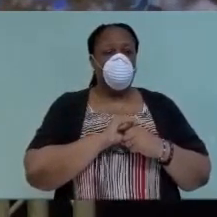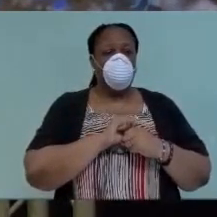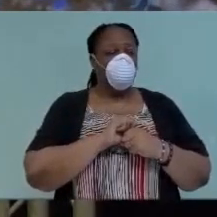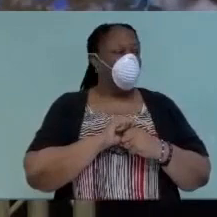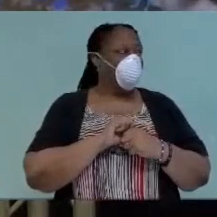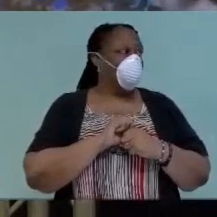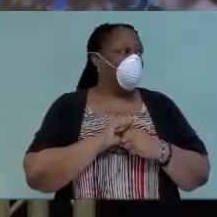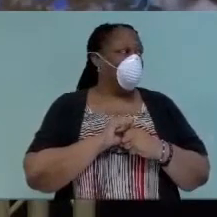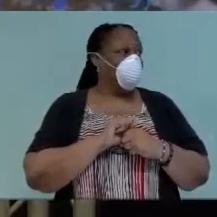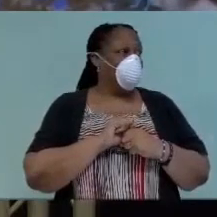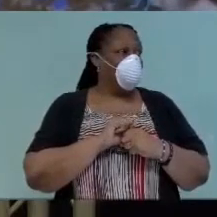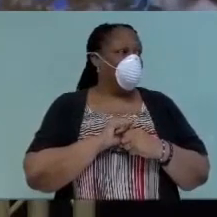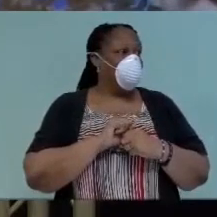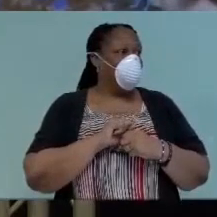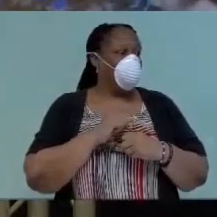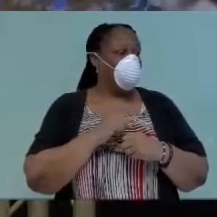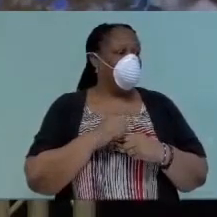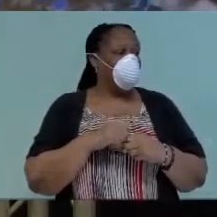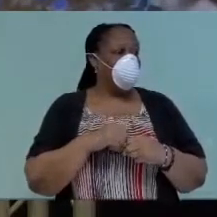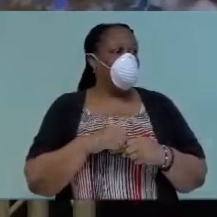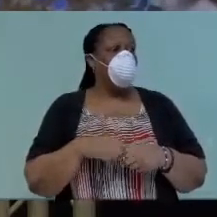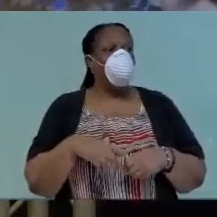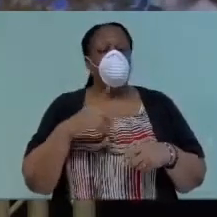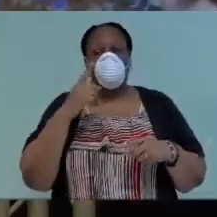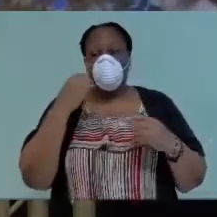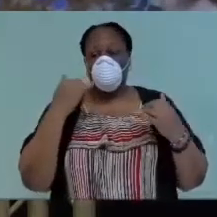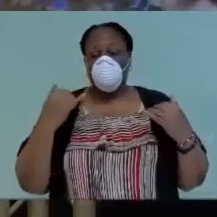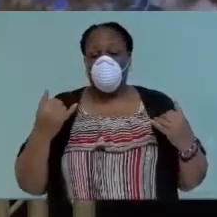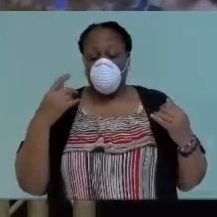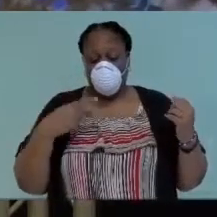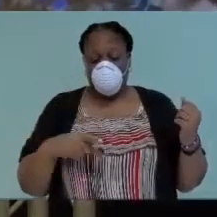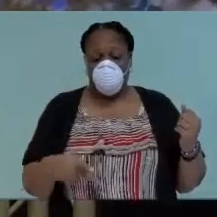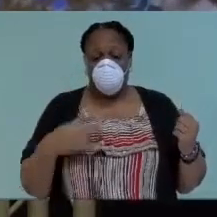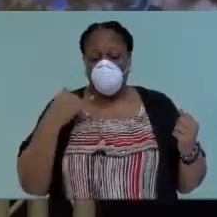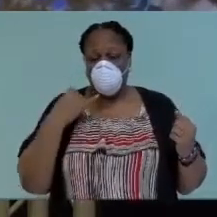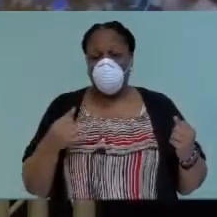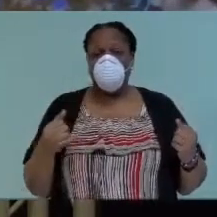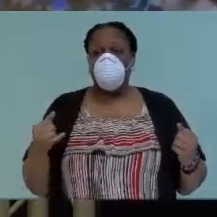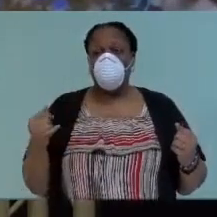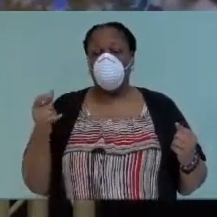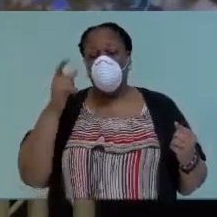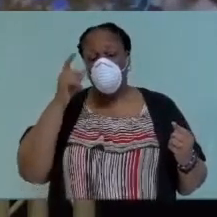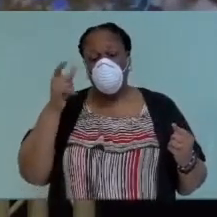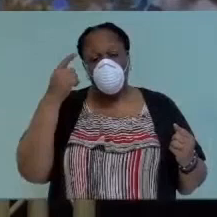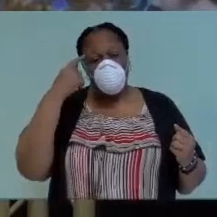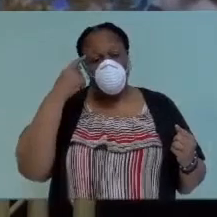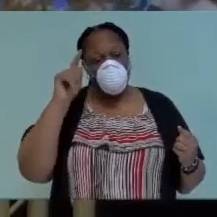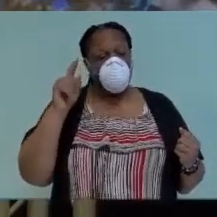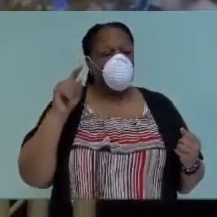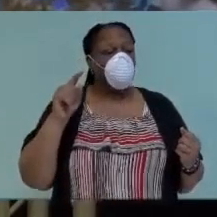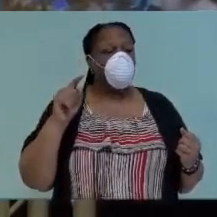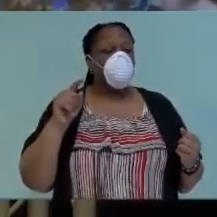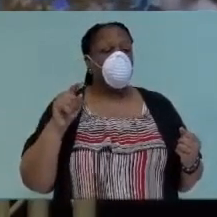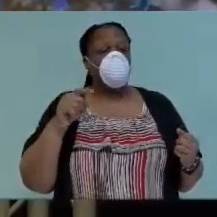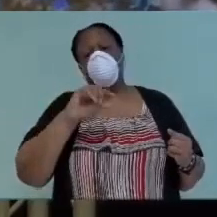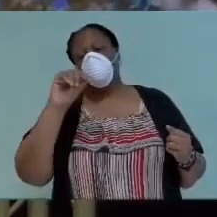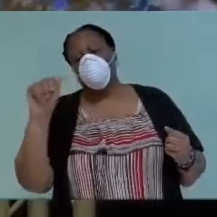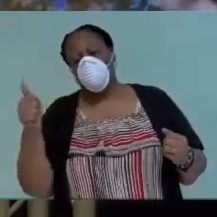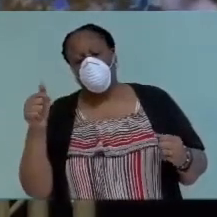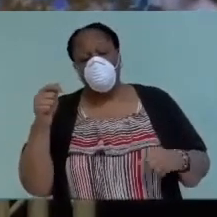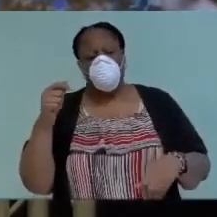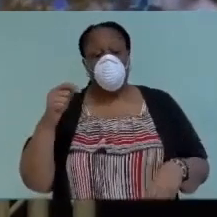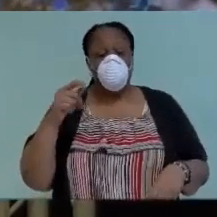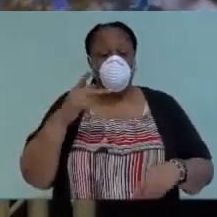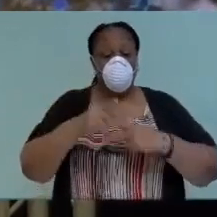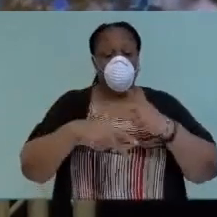individuals. We are now embarking on a plan for increased antibody testing with follow-up verification with the